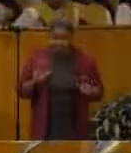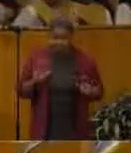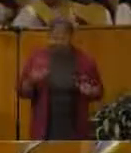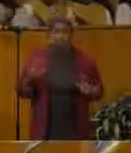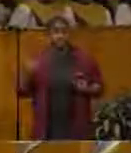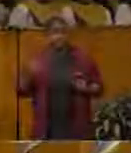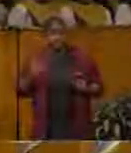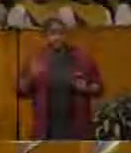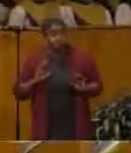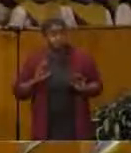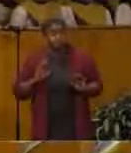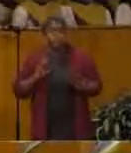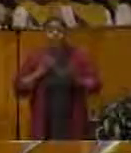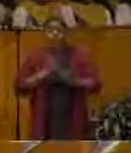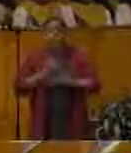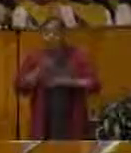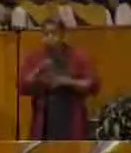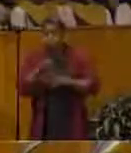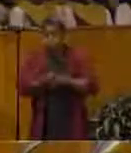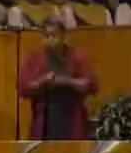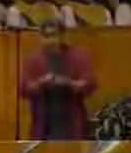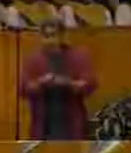That's okay, you haven't either.